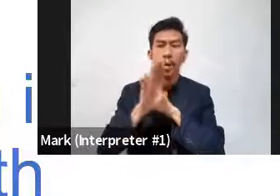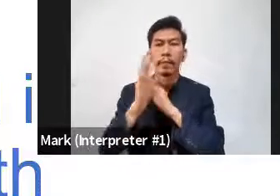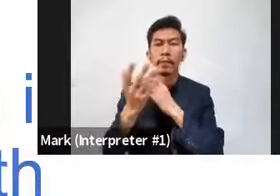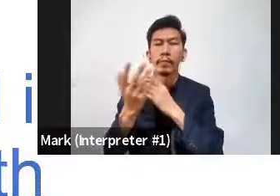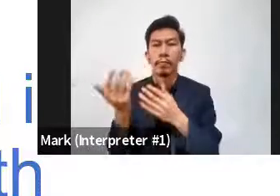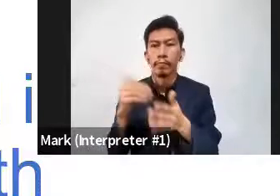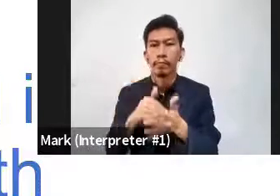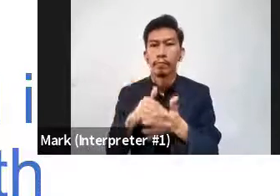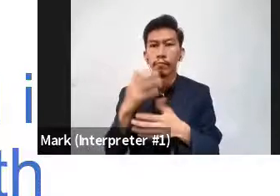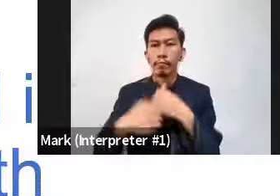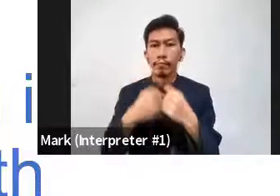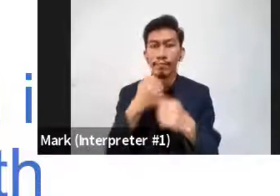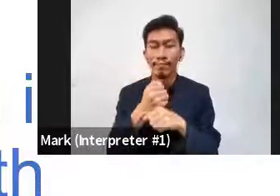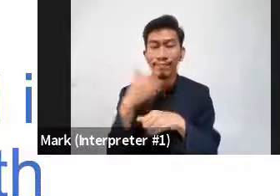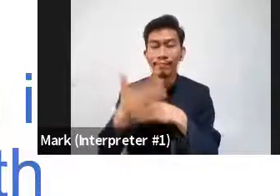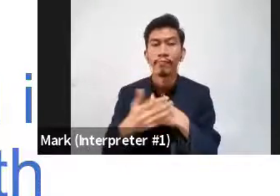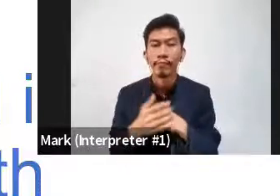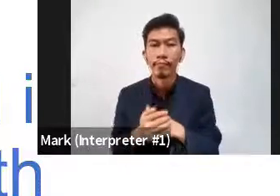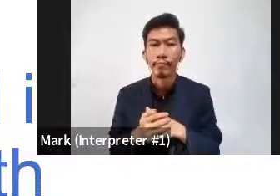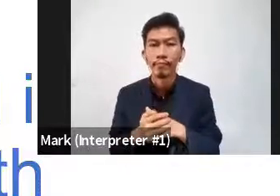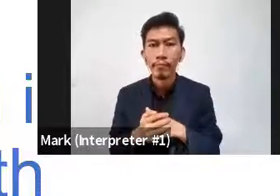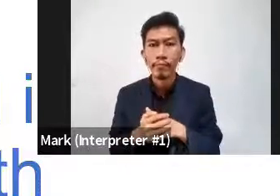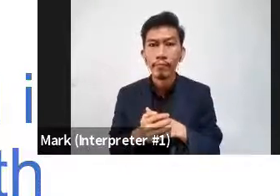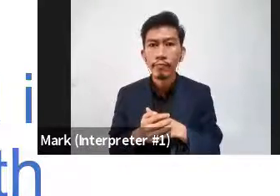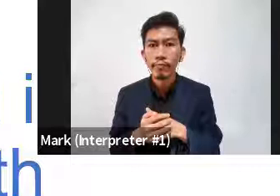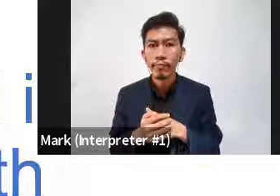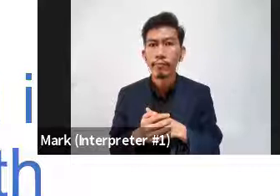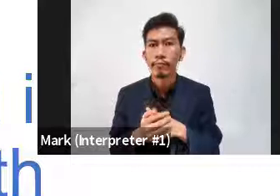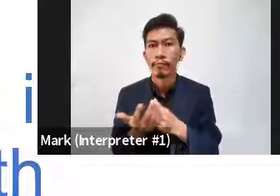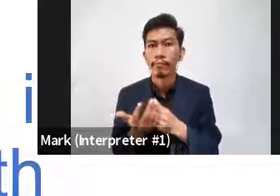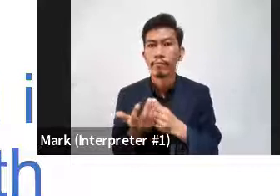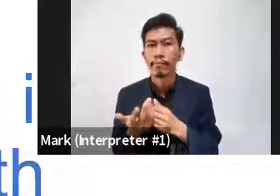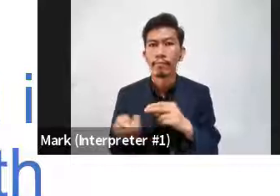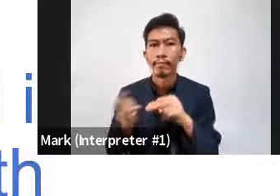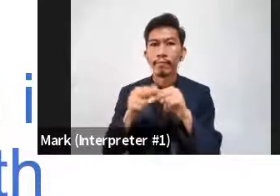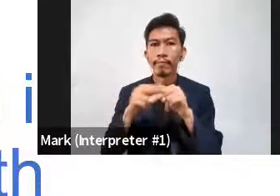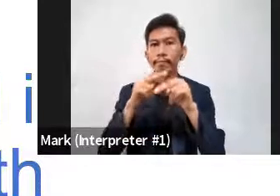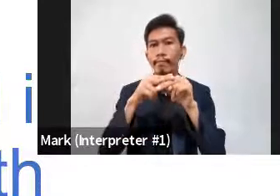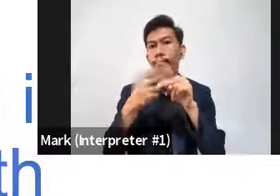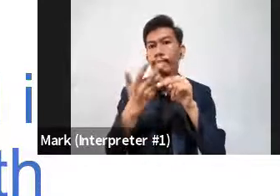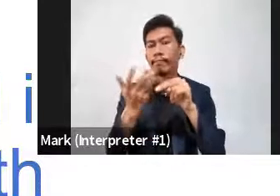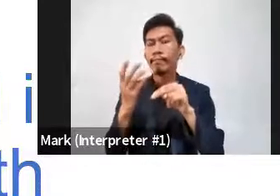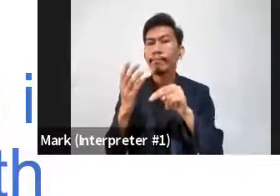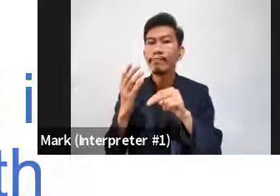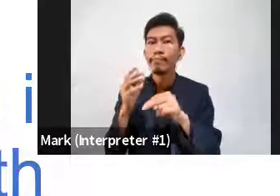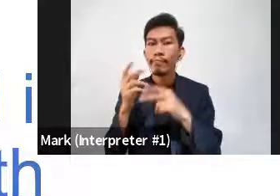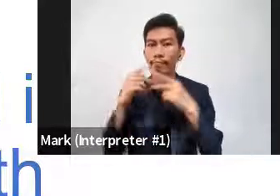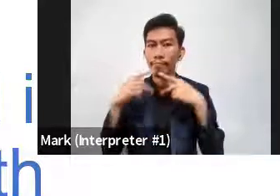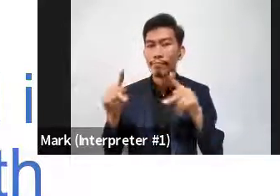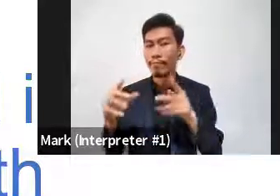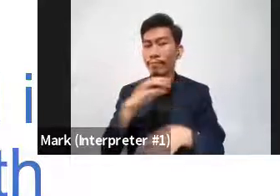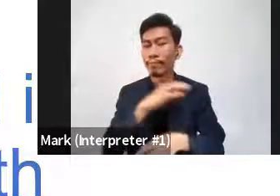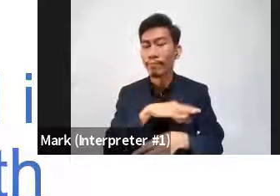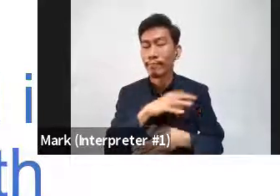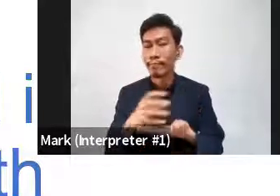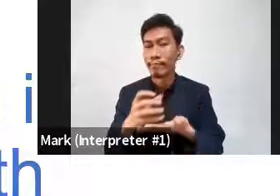And the second is the decrease in public revenues. So the DUF projected at around 10 to 30%